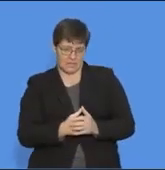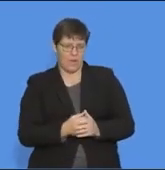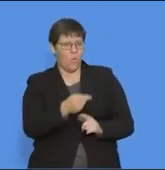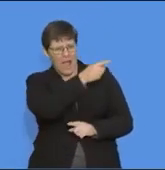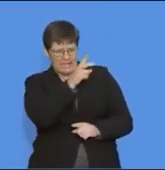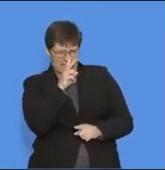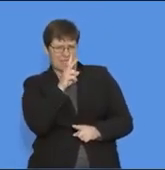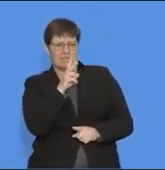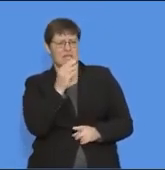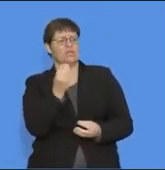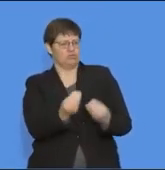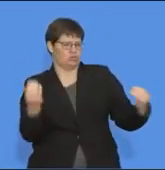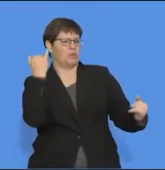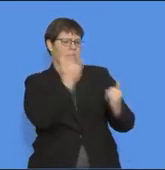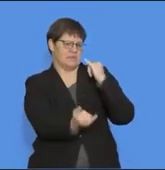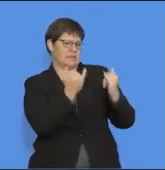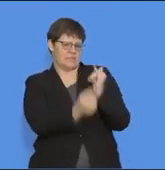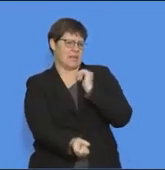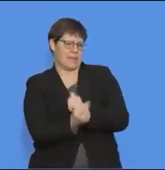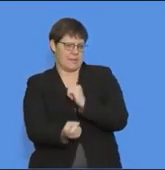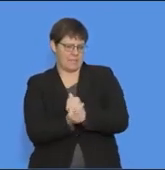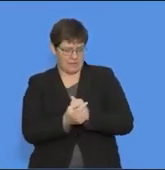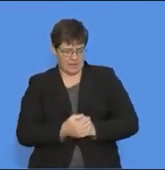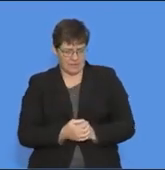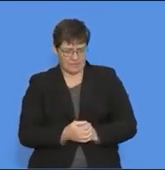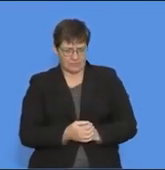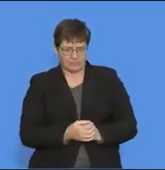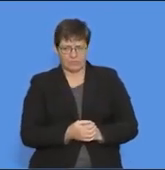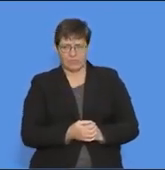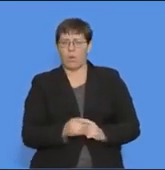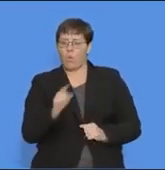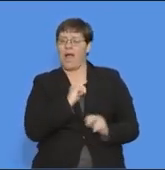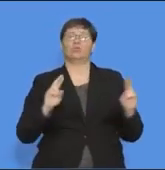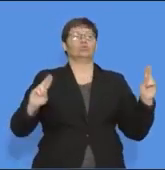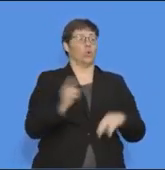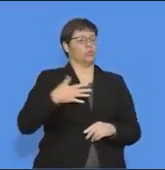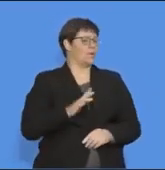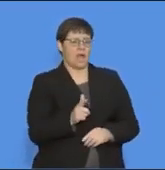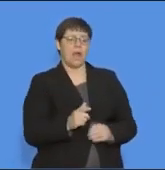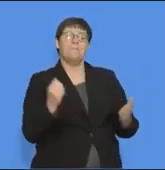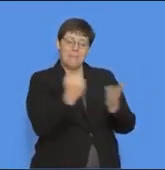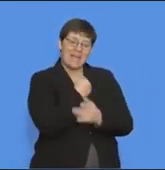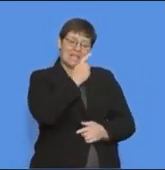the mistakes that some people make based on just trying to shorten